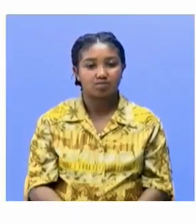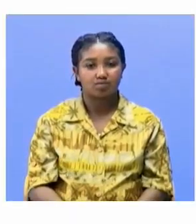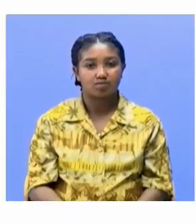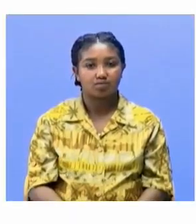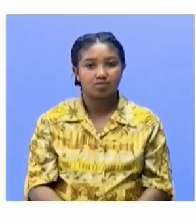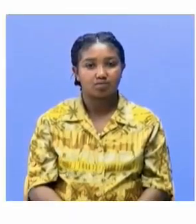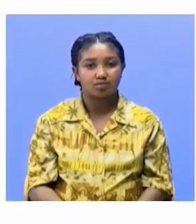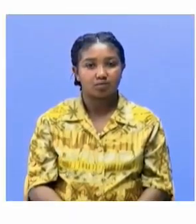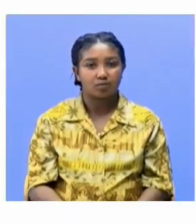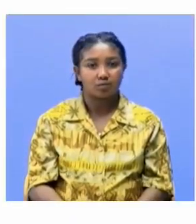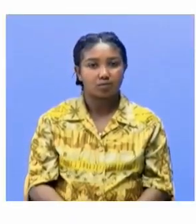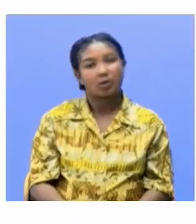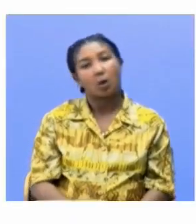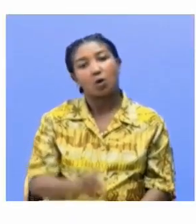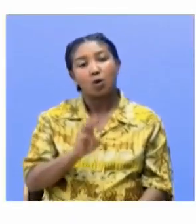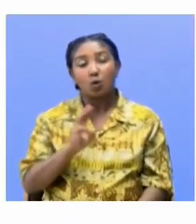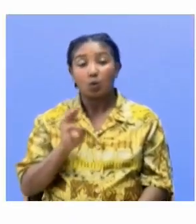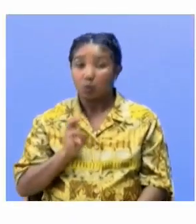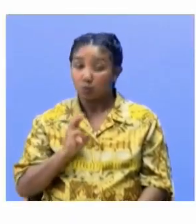shall not,